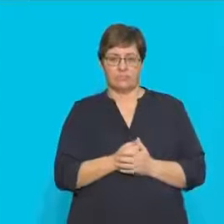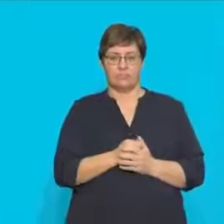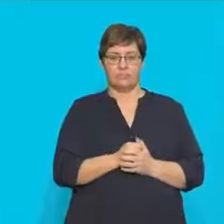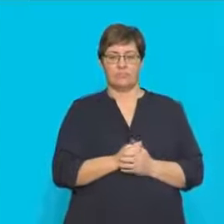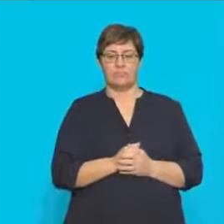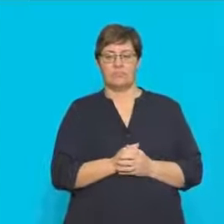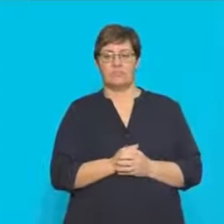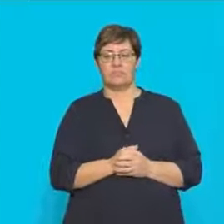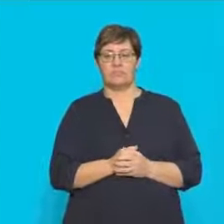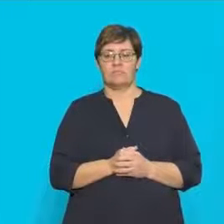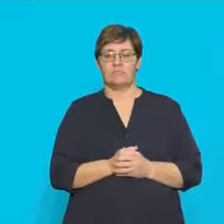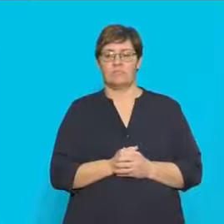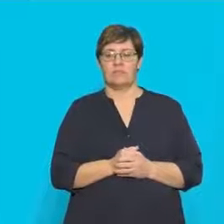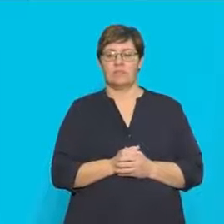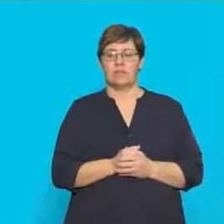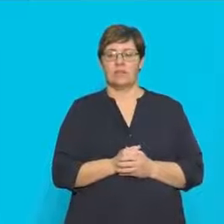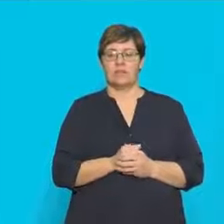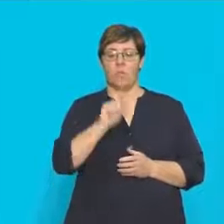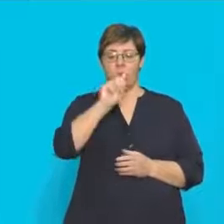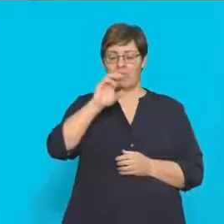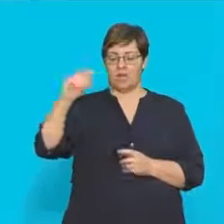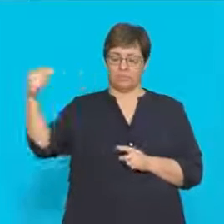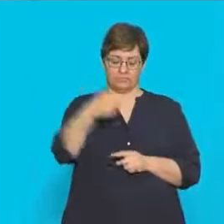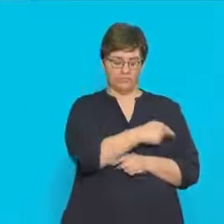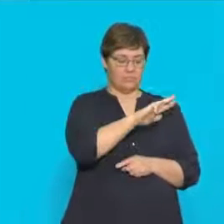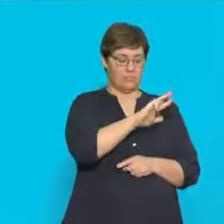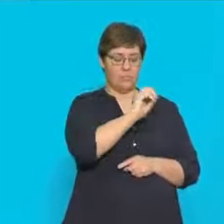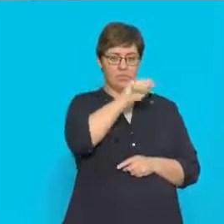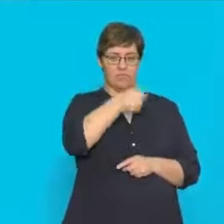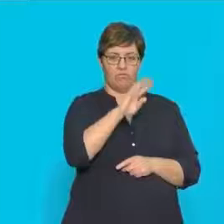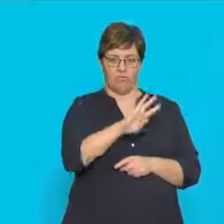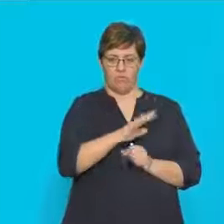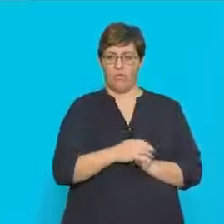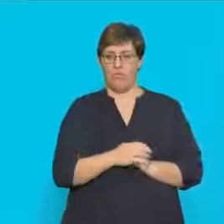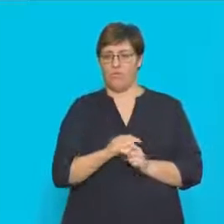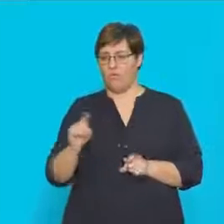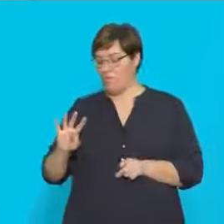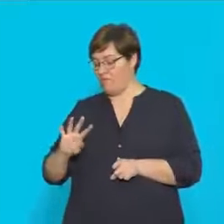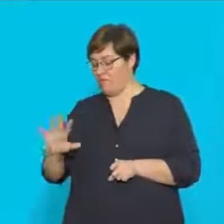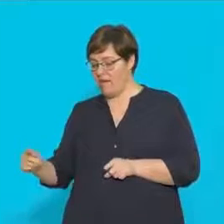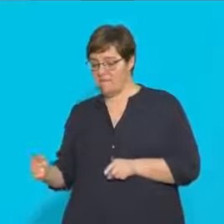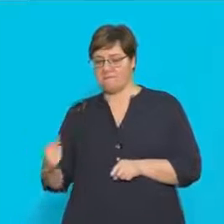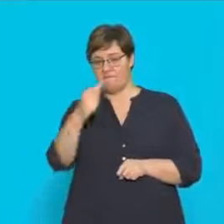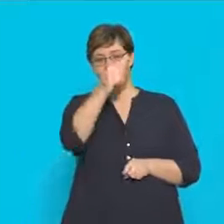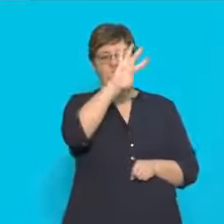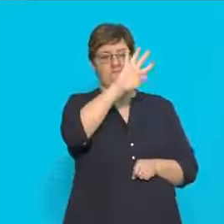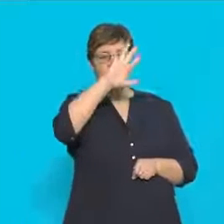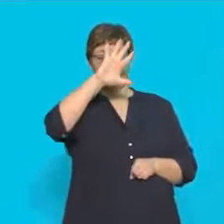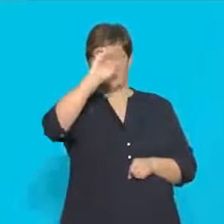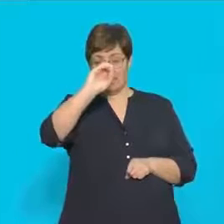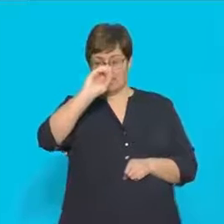100 is across from 9,04, and 45 is across